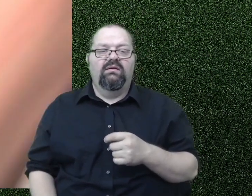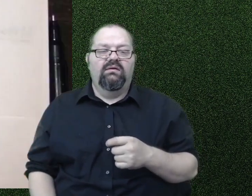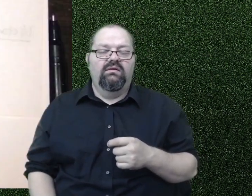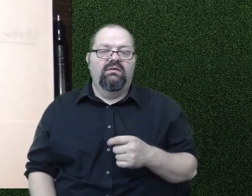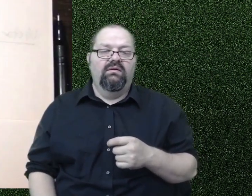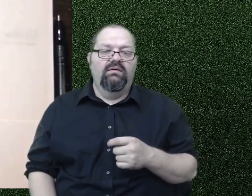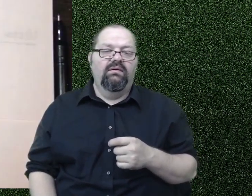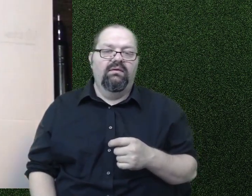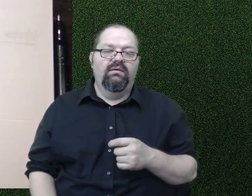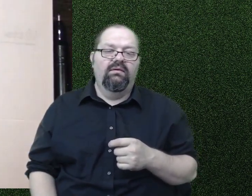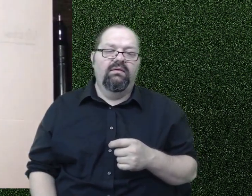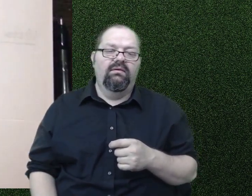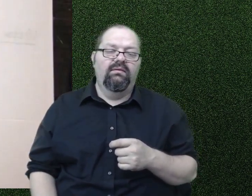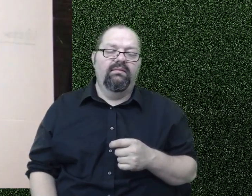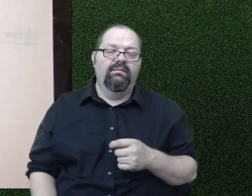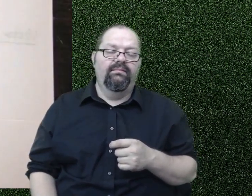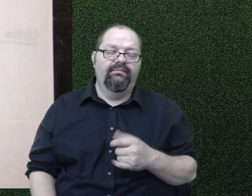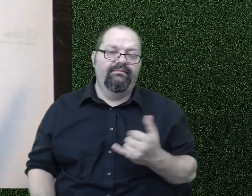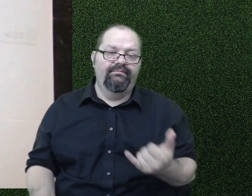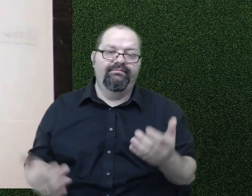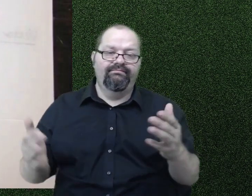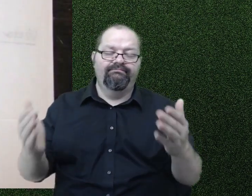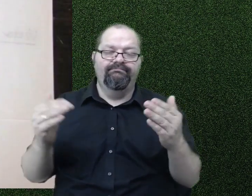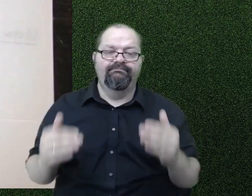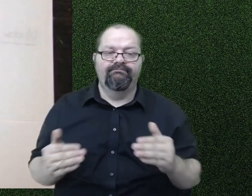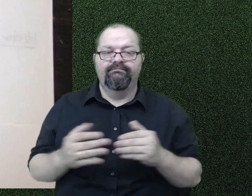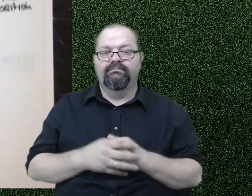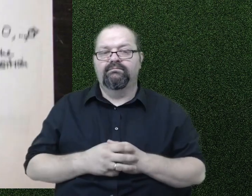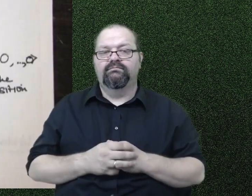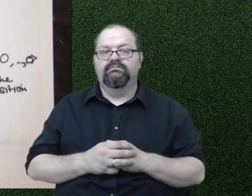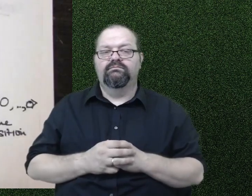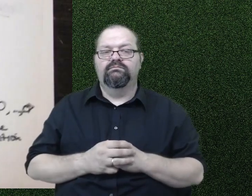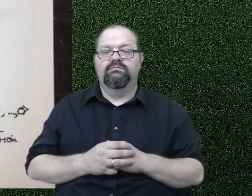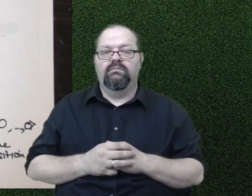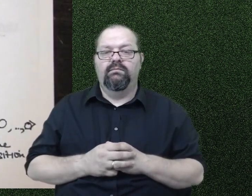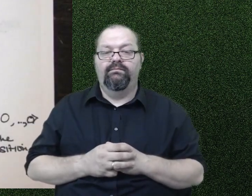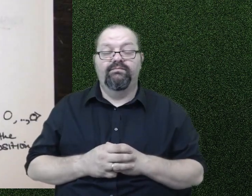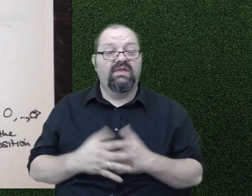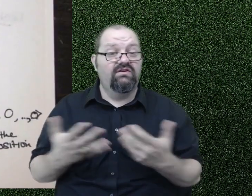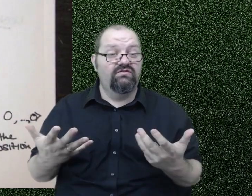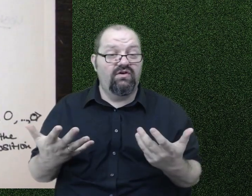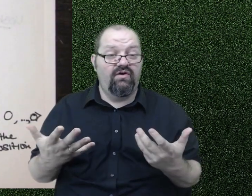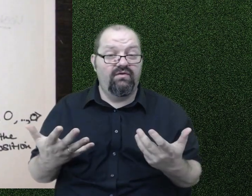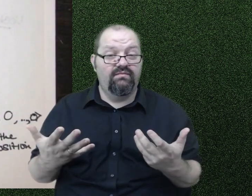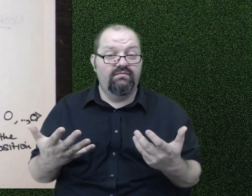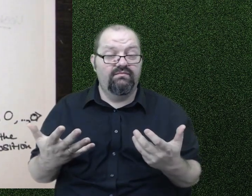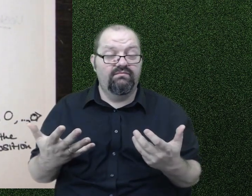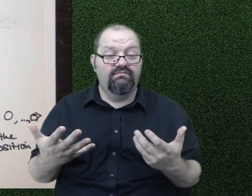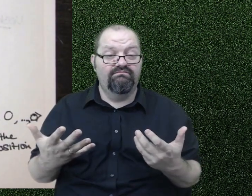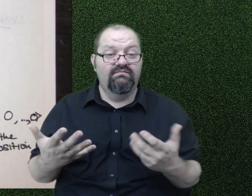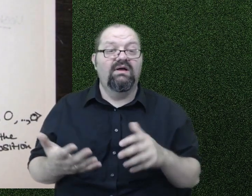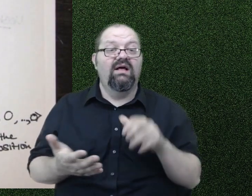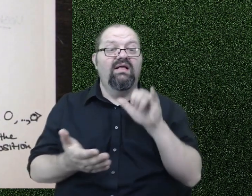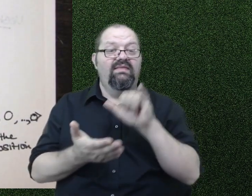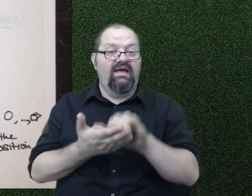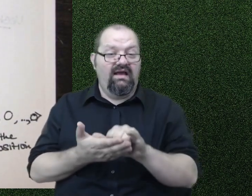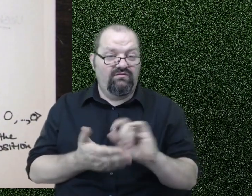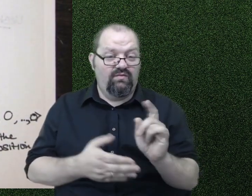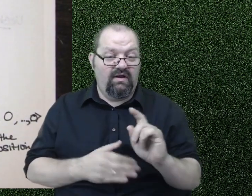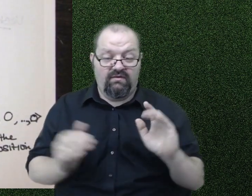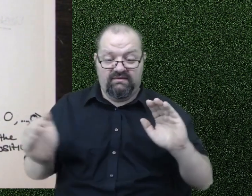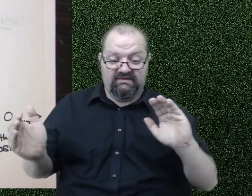sense, if you're really curious. All right. So that's where the